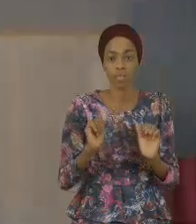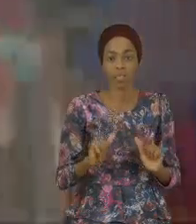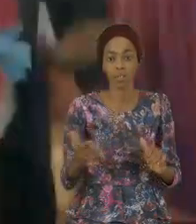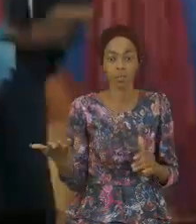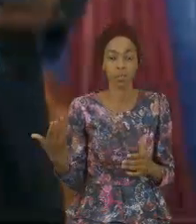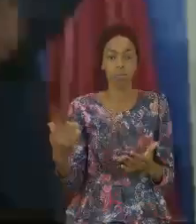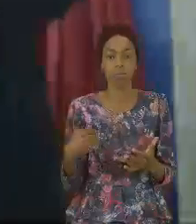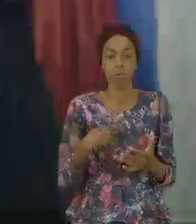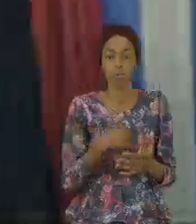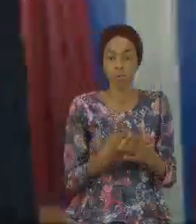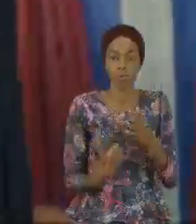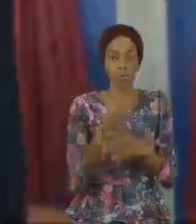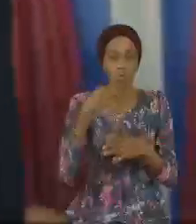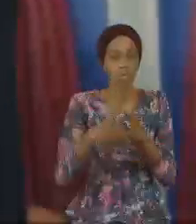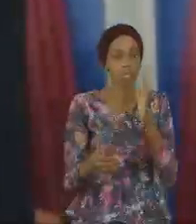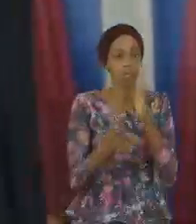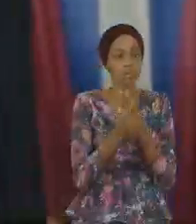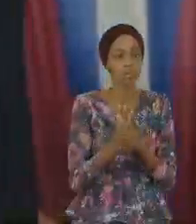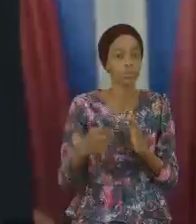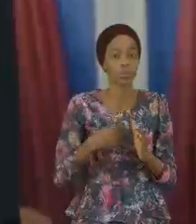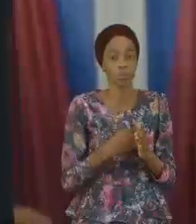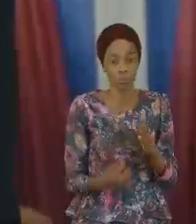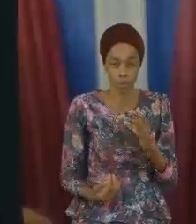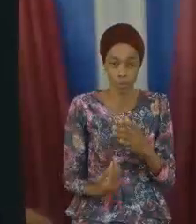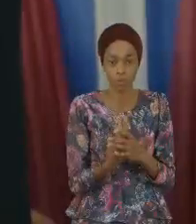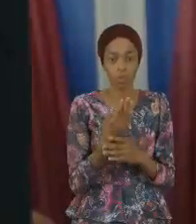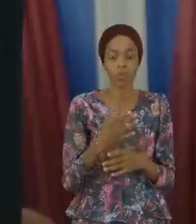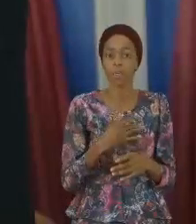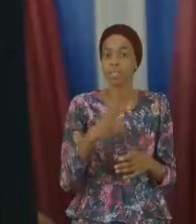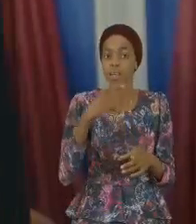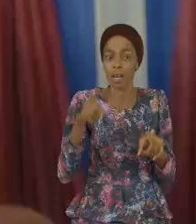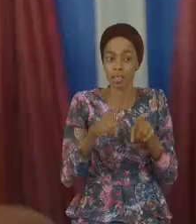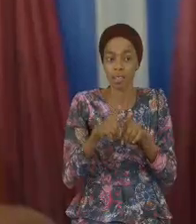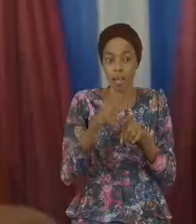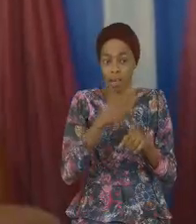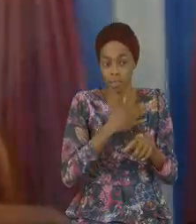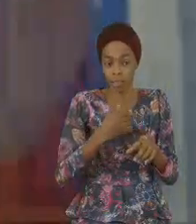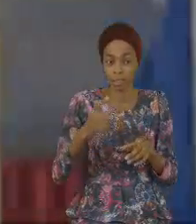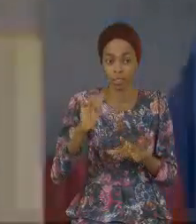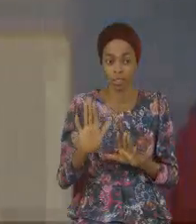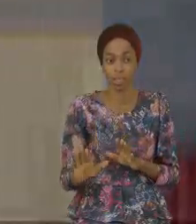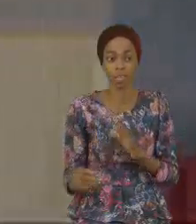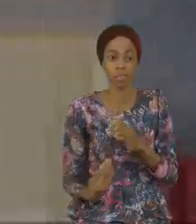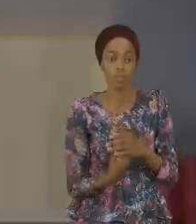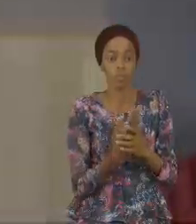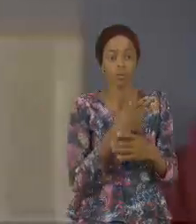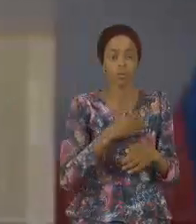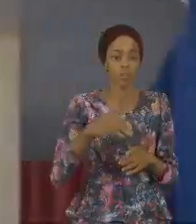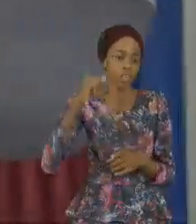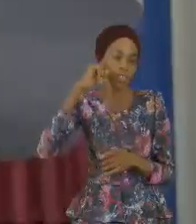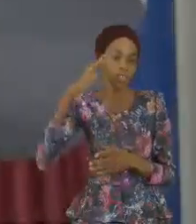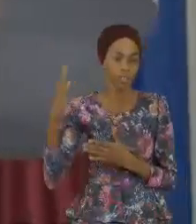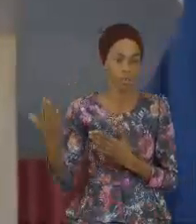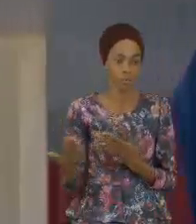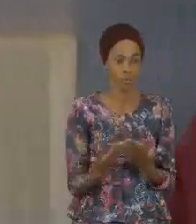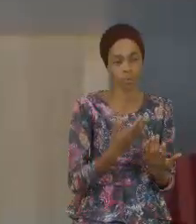our skill, we also grow. And it says, and the child grew. Then it says, and she brought him